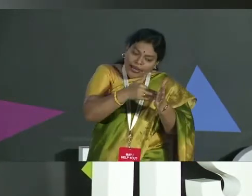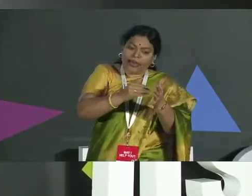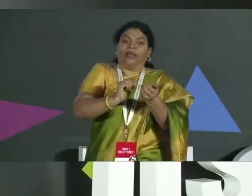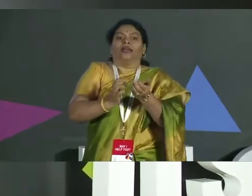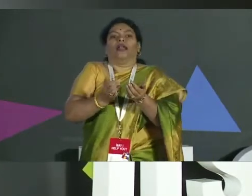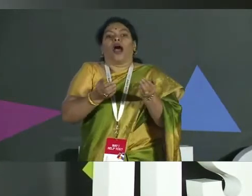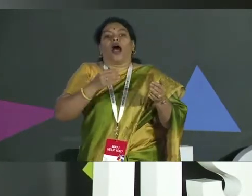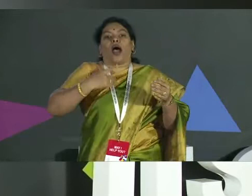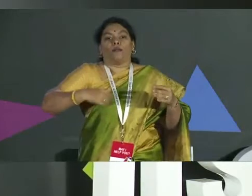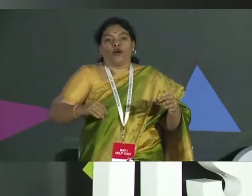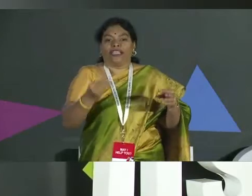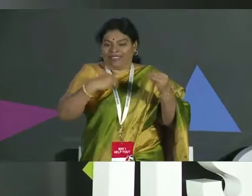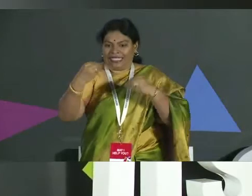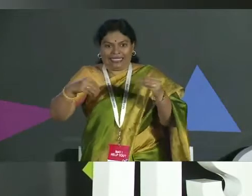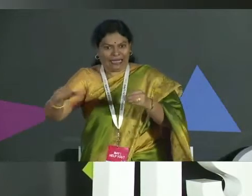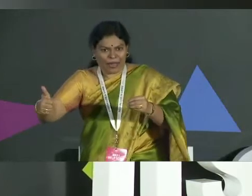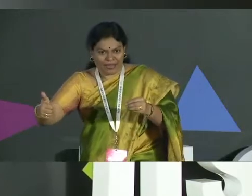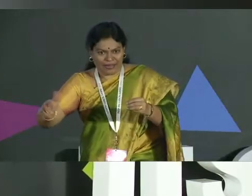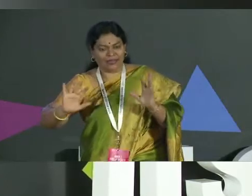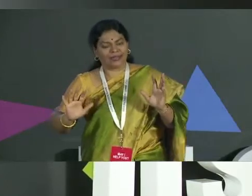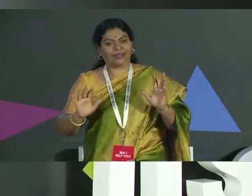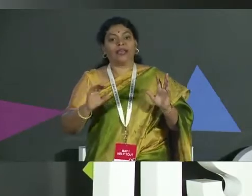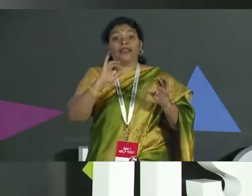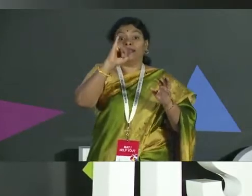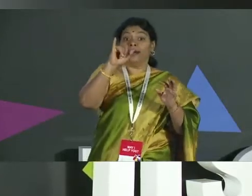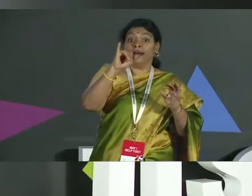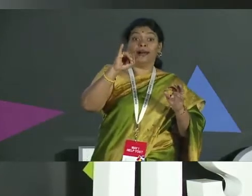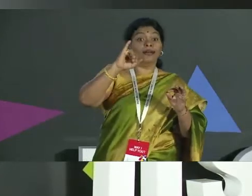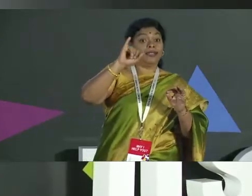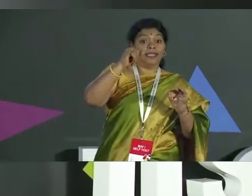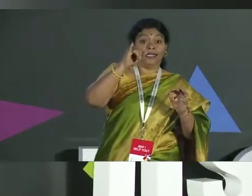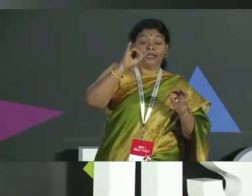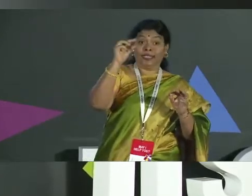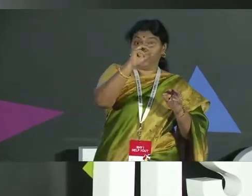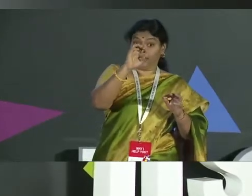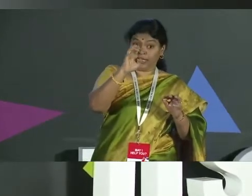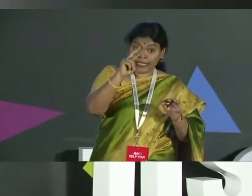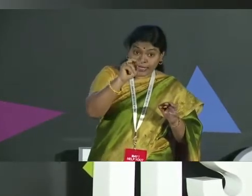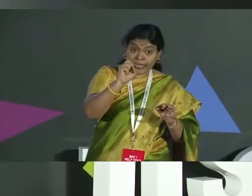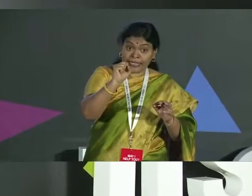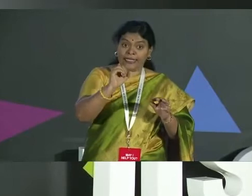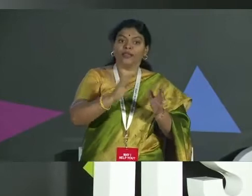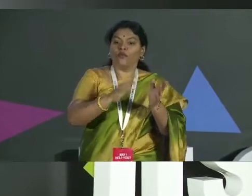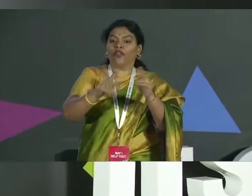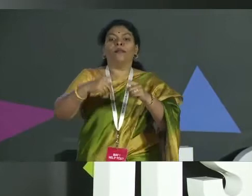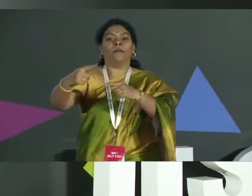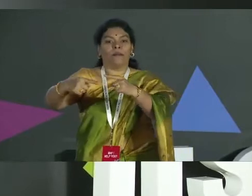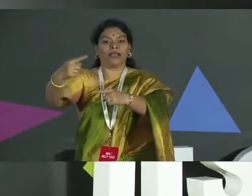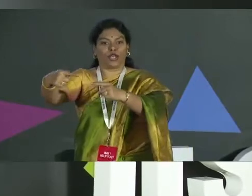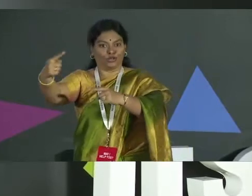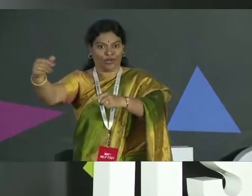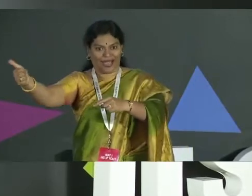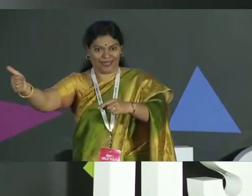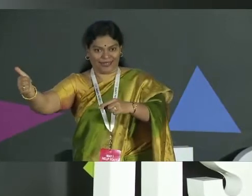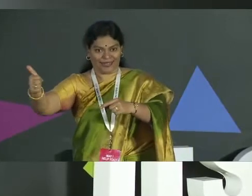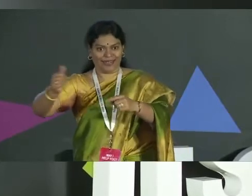Our bodies, correct? Our genes will pass on through our children. And our soul, it can be seen as energy,